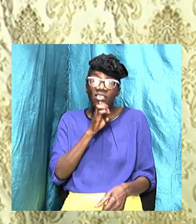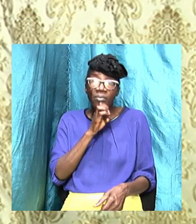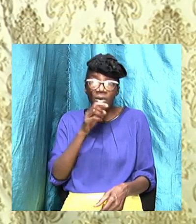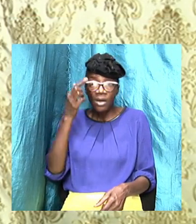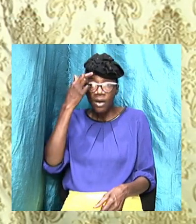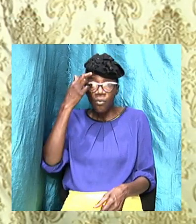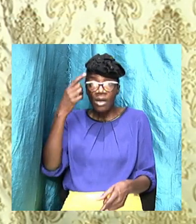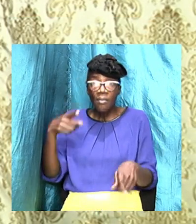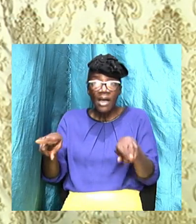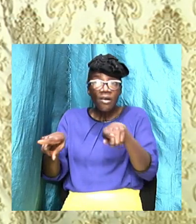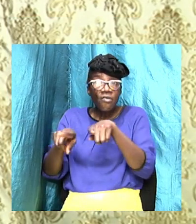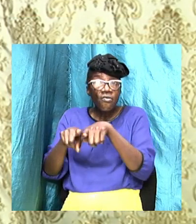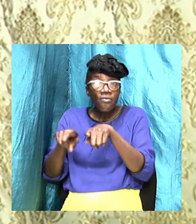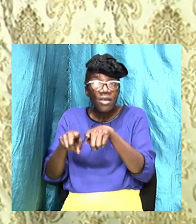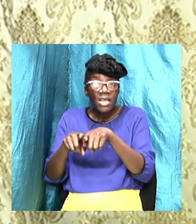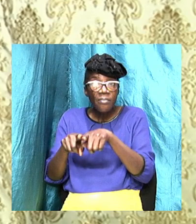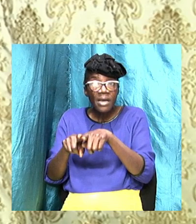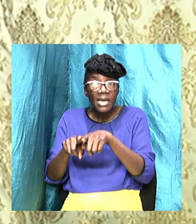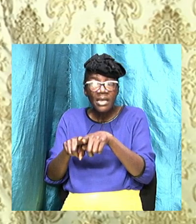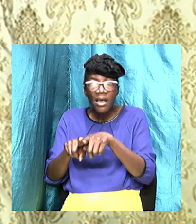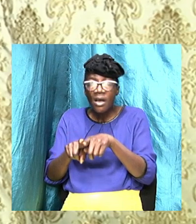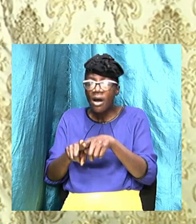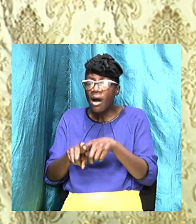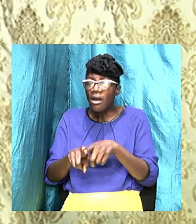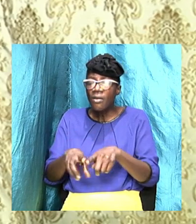they break, although I was an